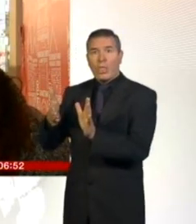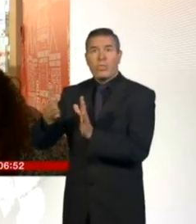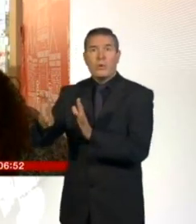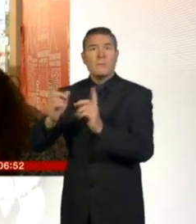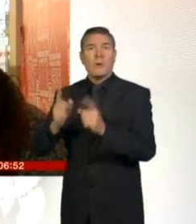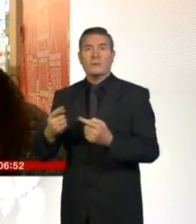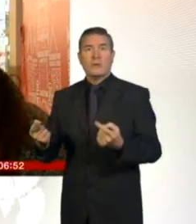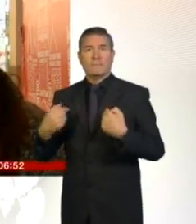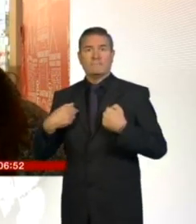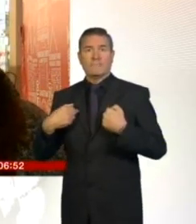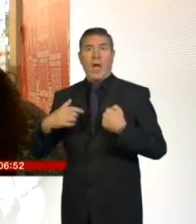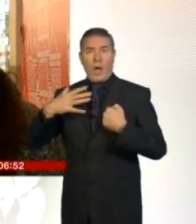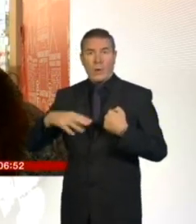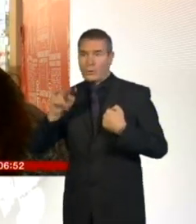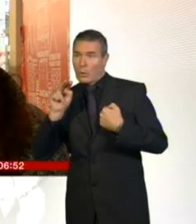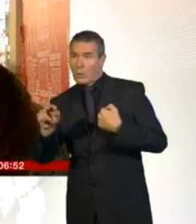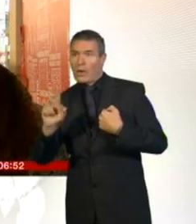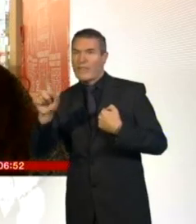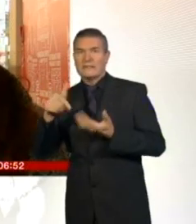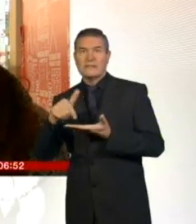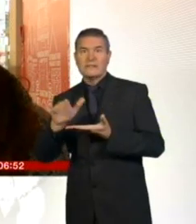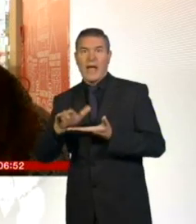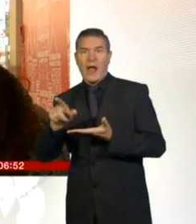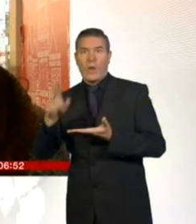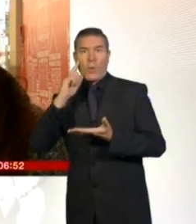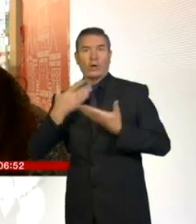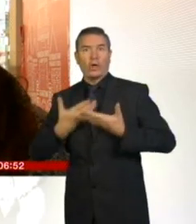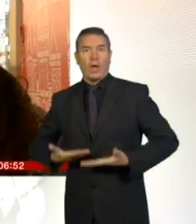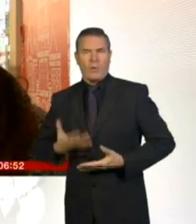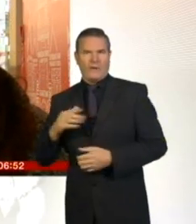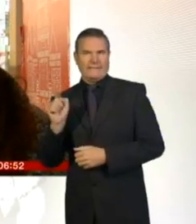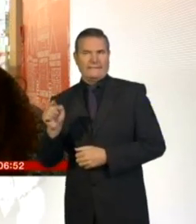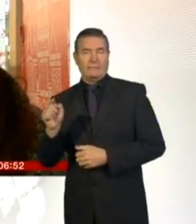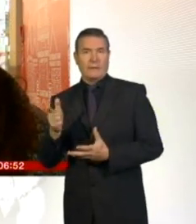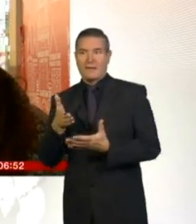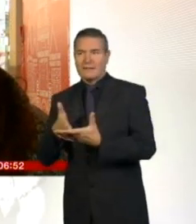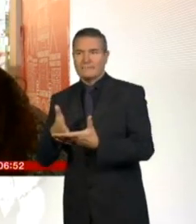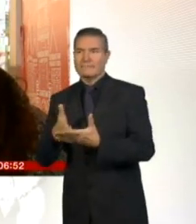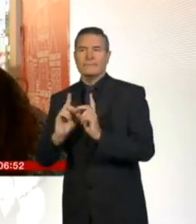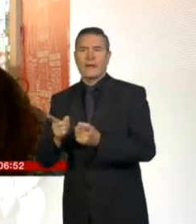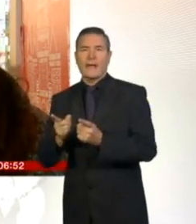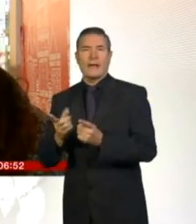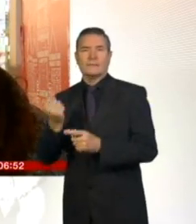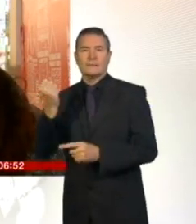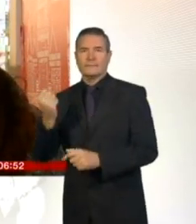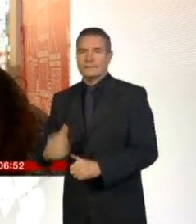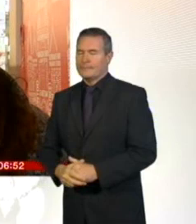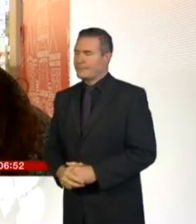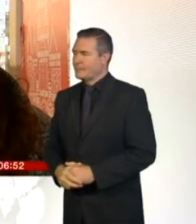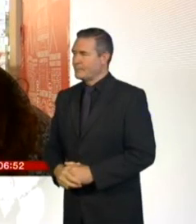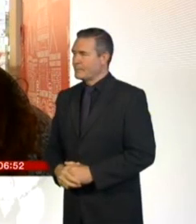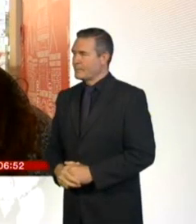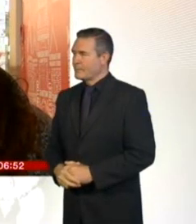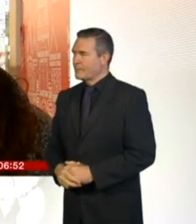I'm like, I want to look in the sale. I know there was a top I liked or something like that, and you're like, I really want it, and it's